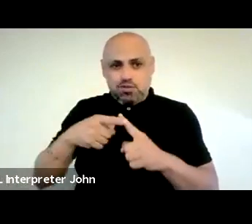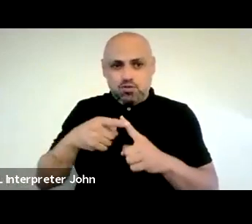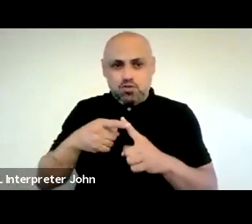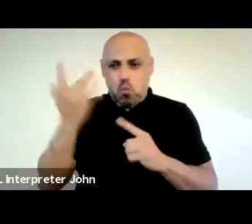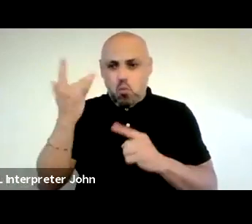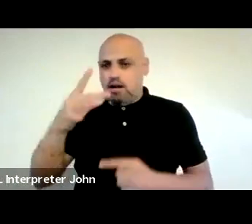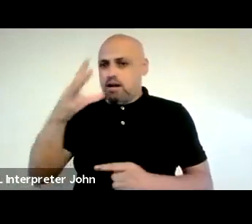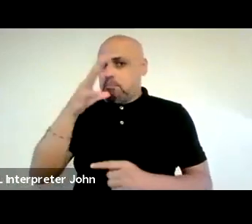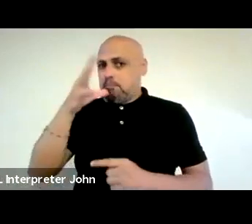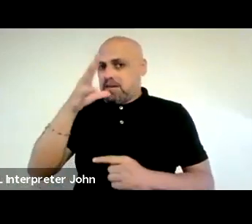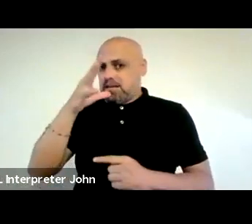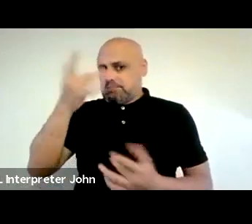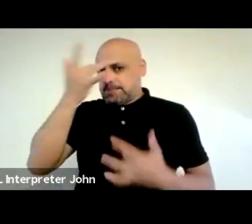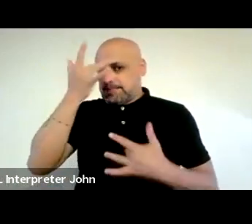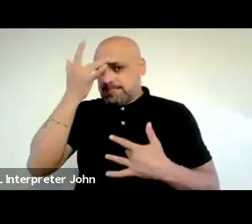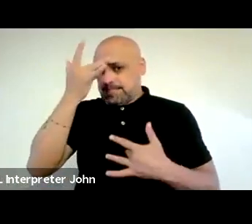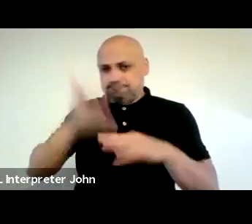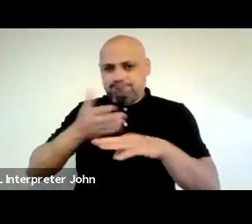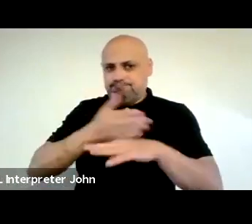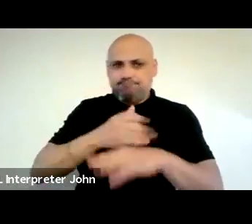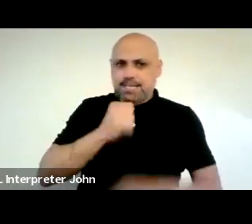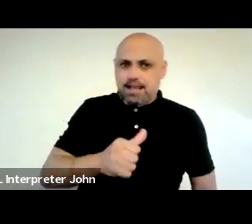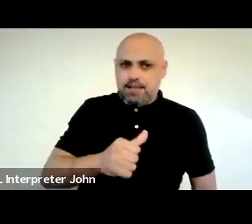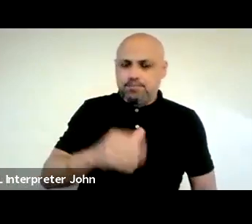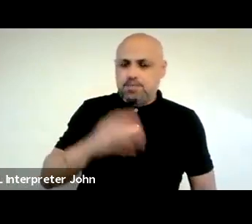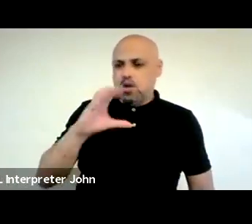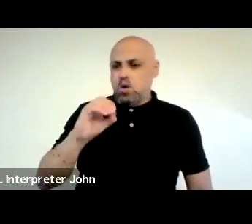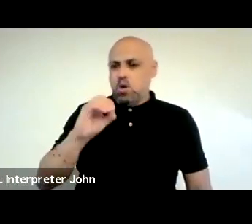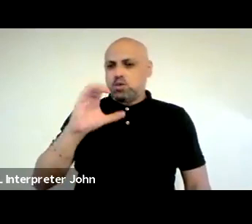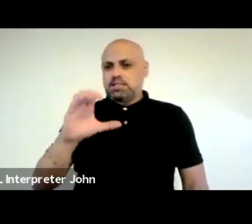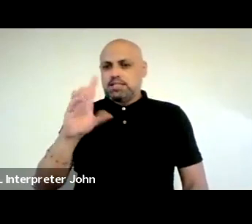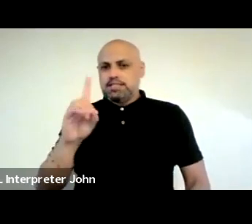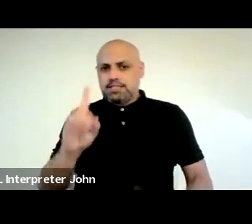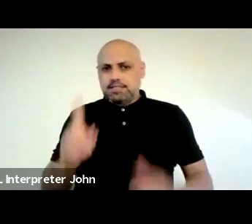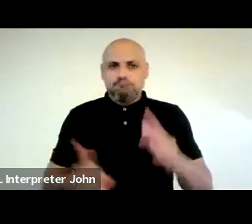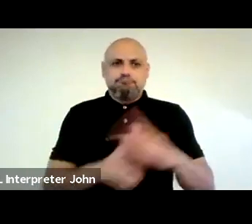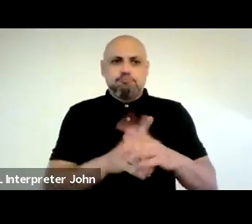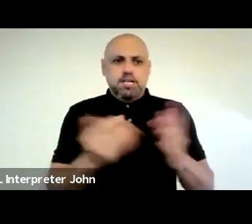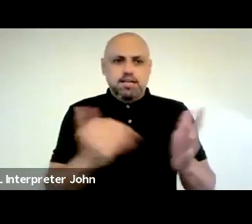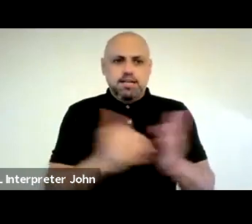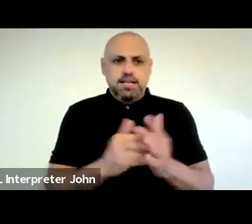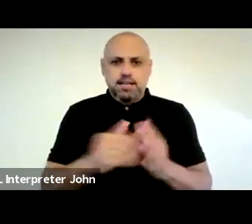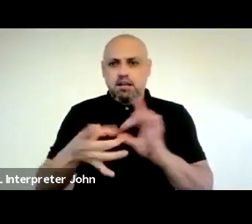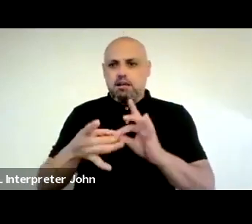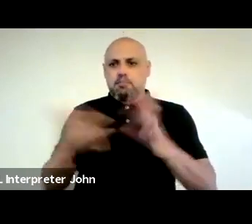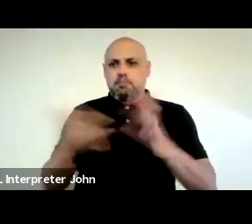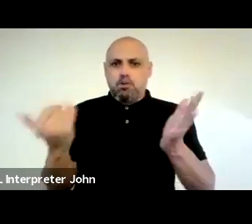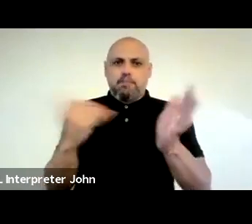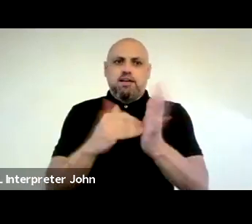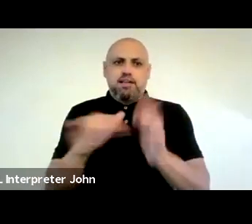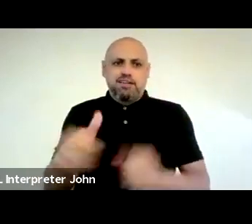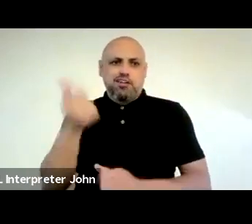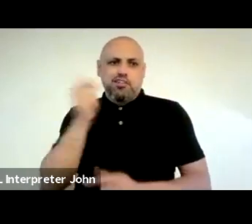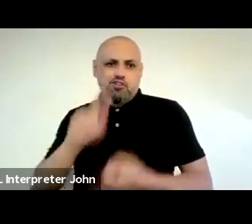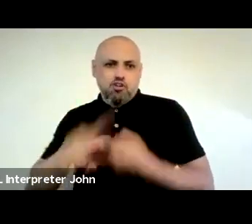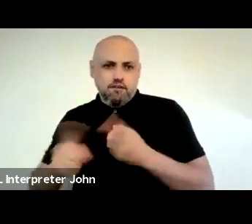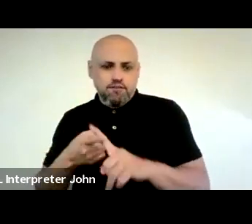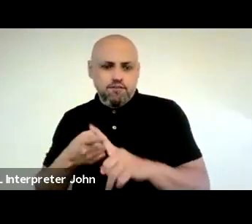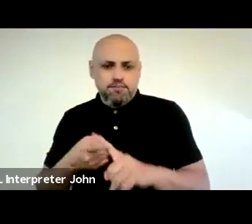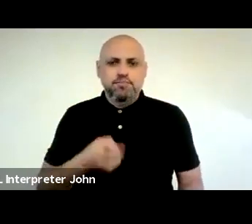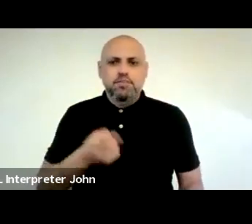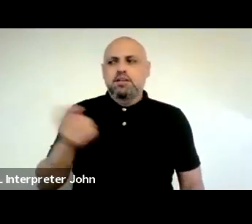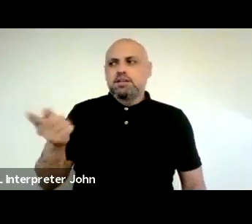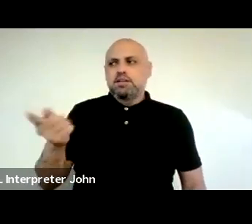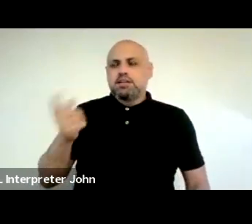getting better. OCD was creeping back in, and I broke up with yet another girlfriend. My ex-wife and I were having some